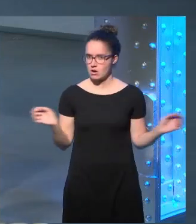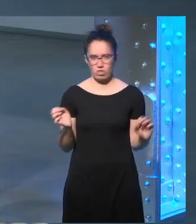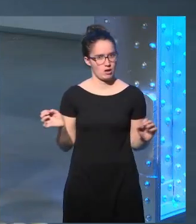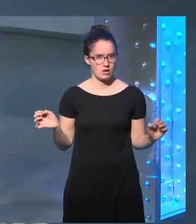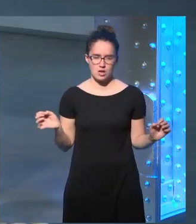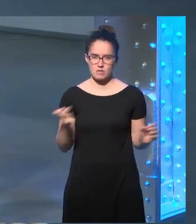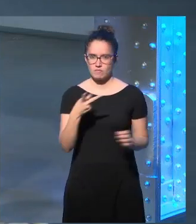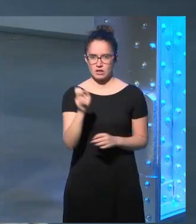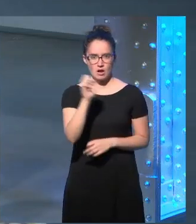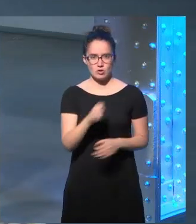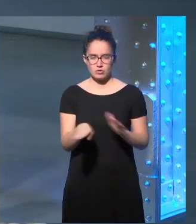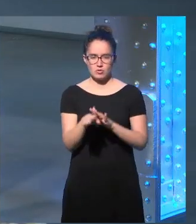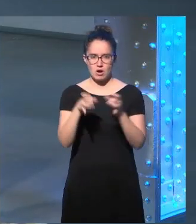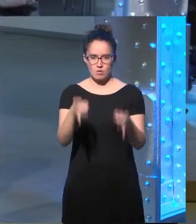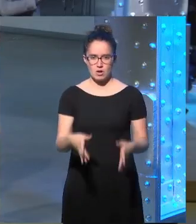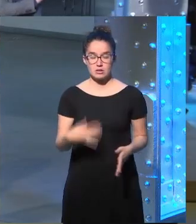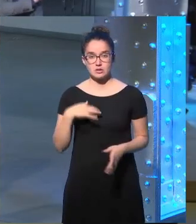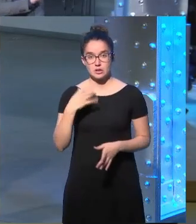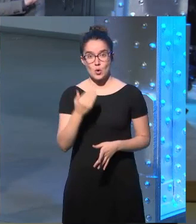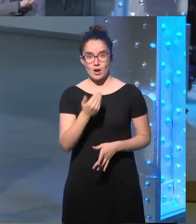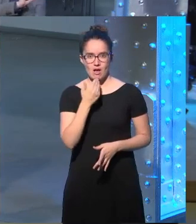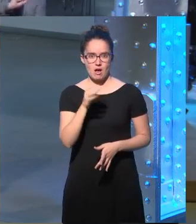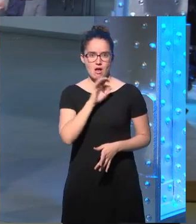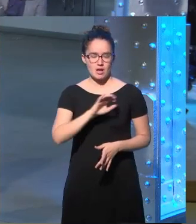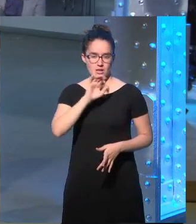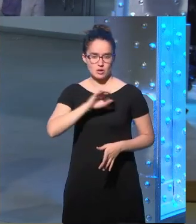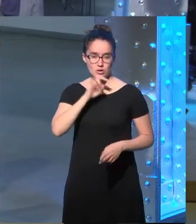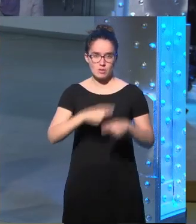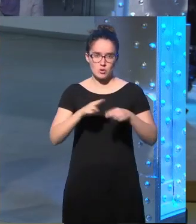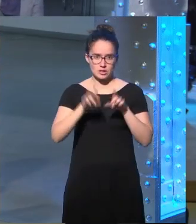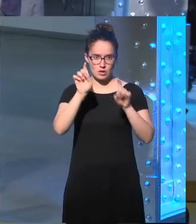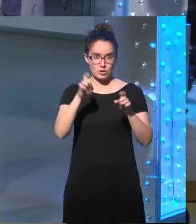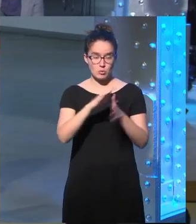I think that they have not changed their mindsets in the past 20 years.